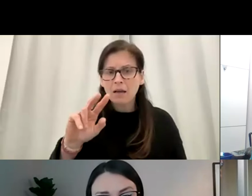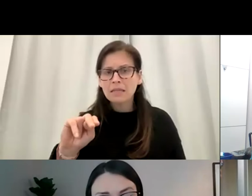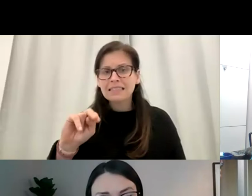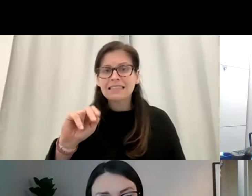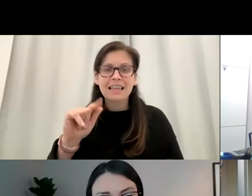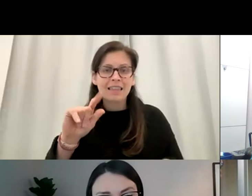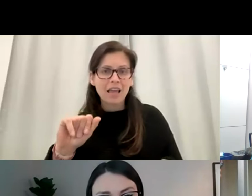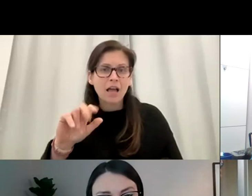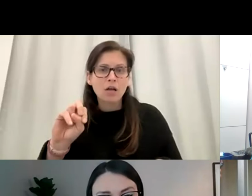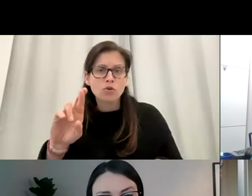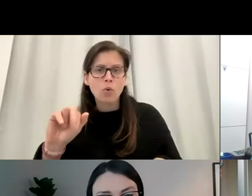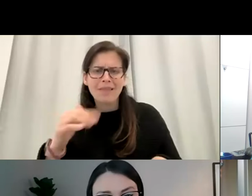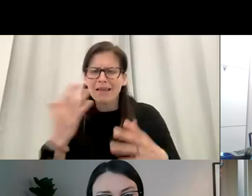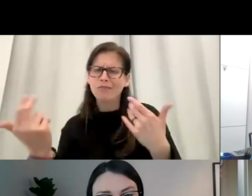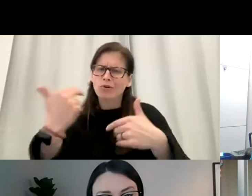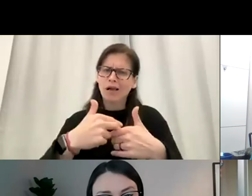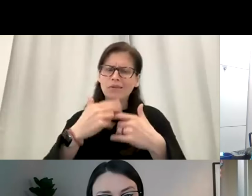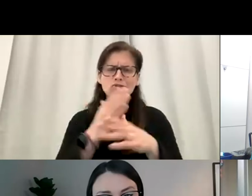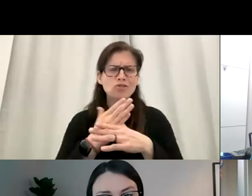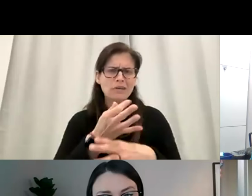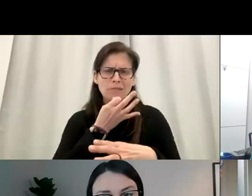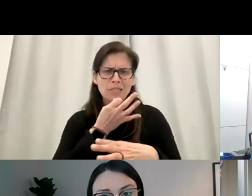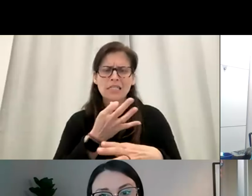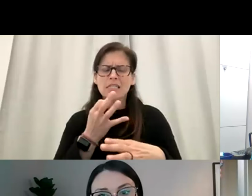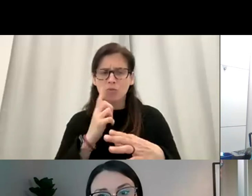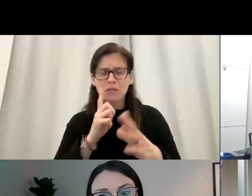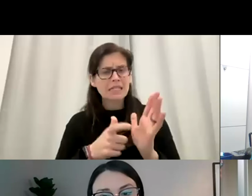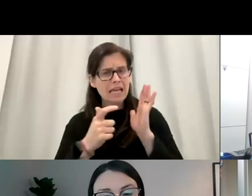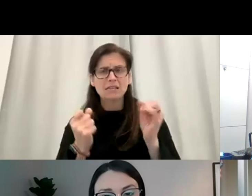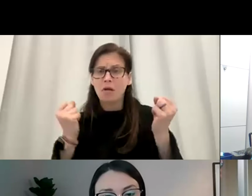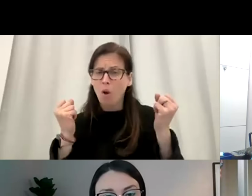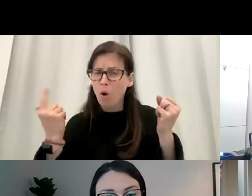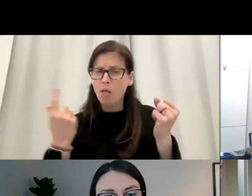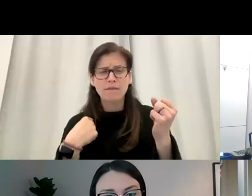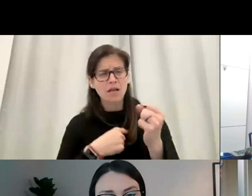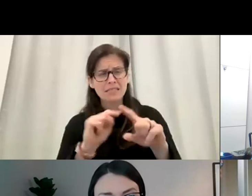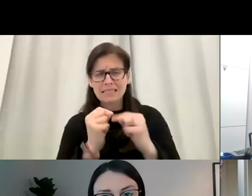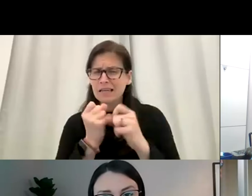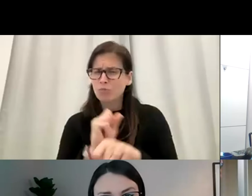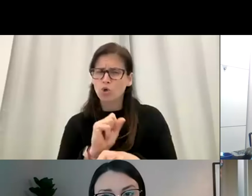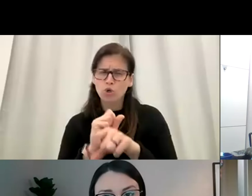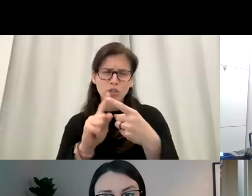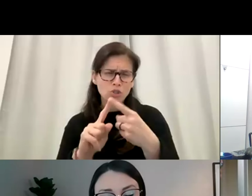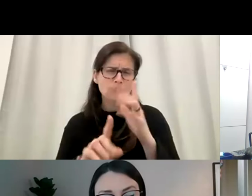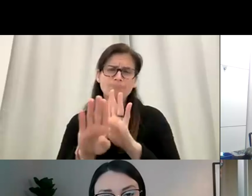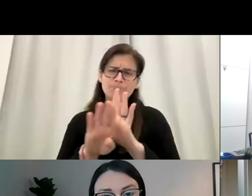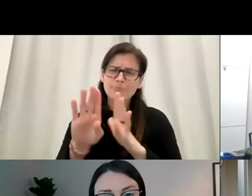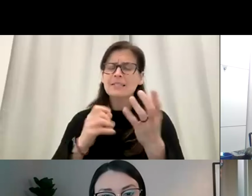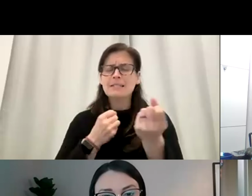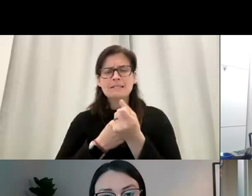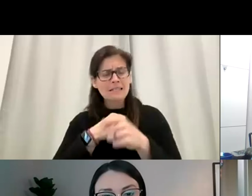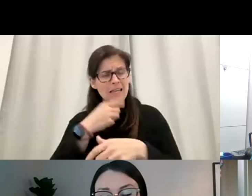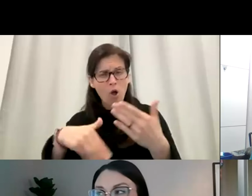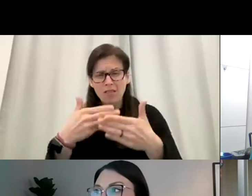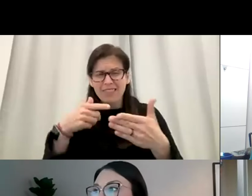joining us. Thank you for sharing your expertise. It takes a village. We know that it takes teamwork to get any of this done. We are all on the